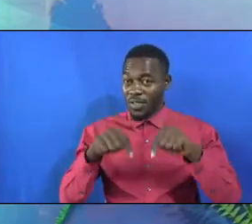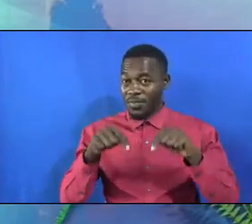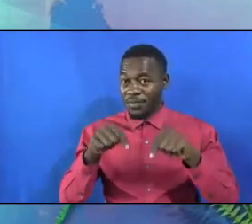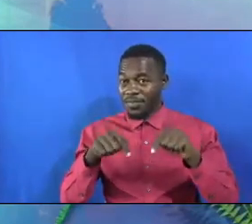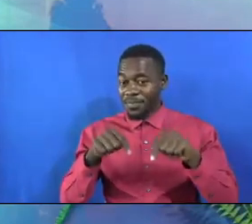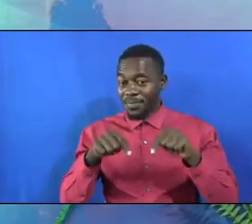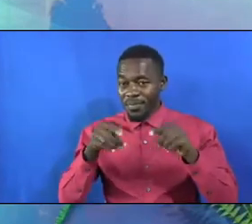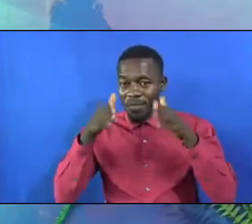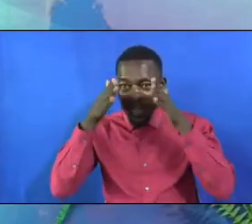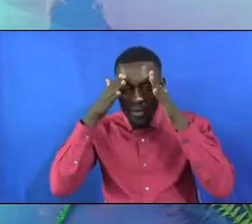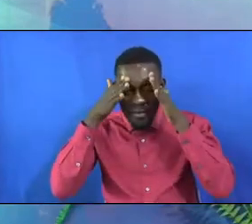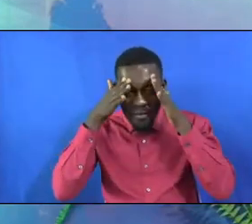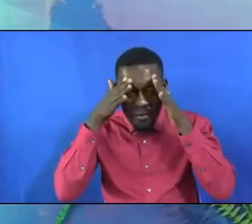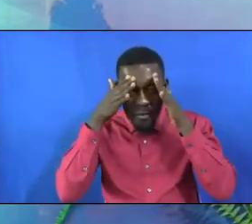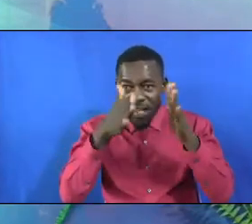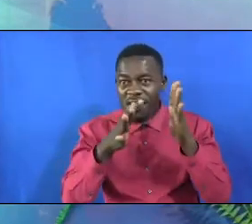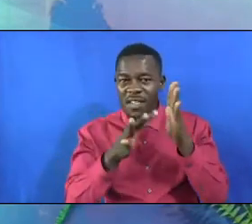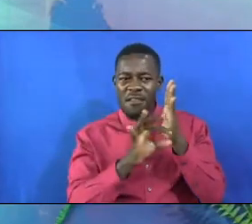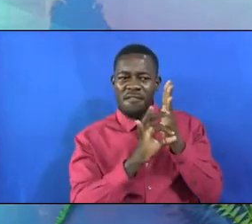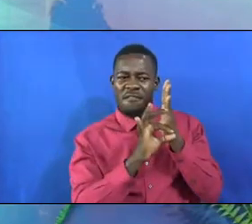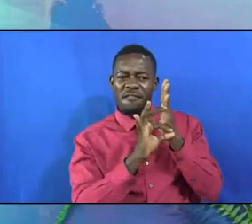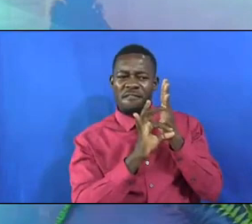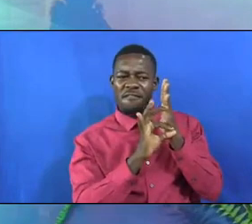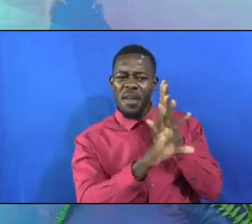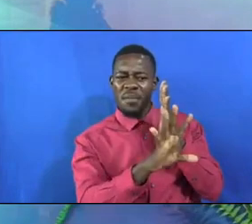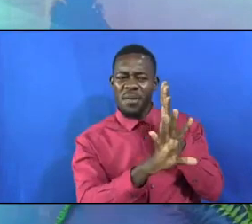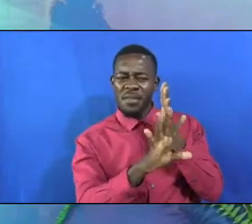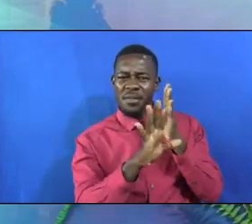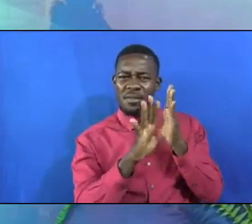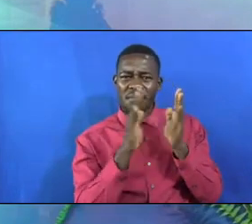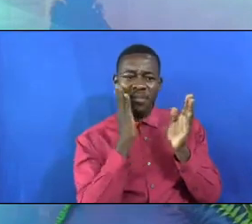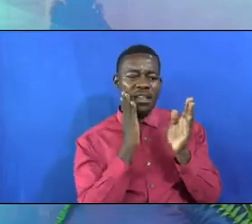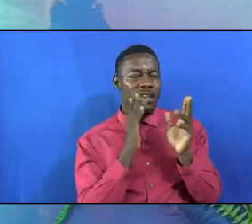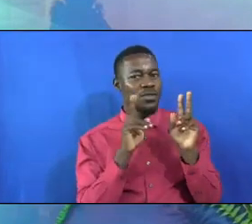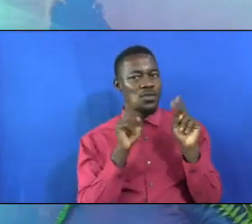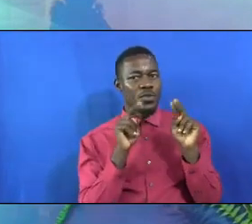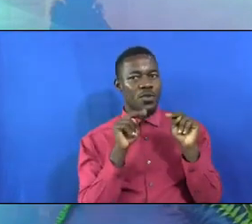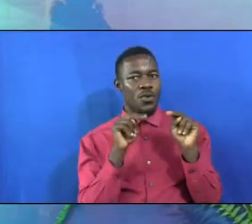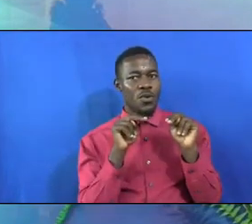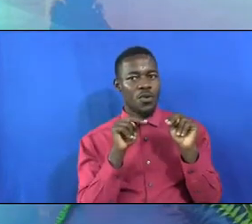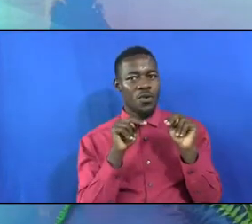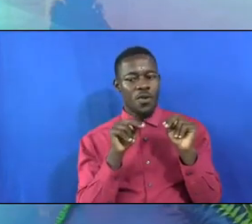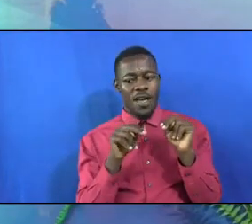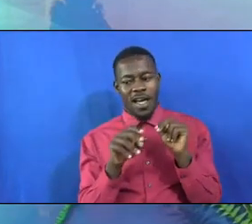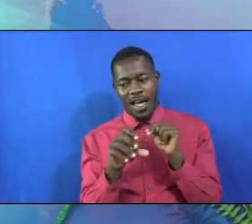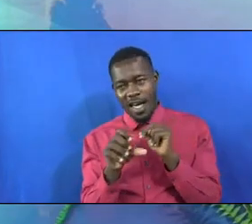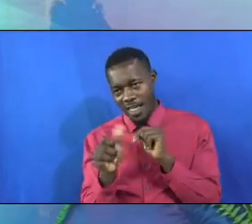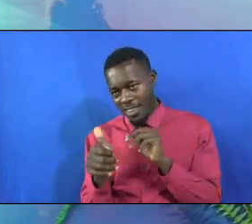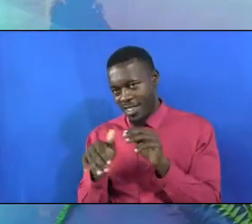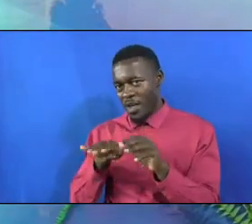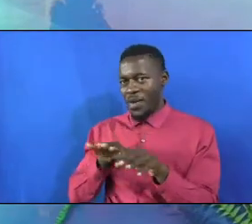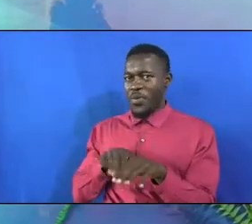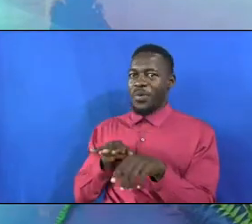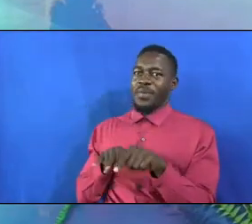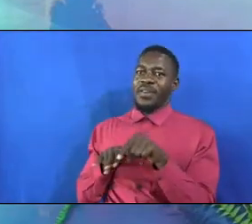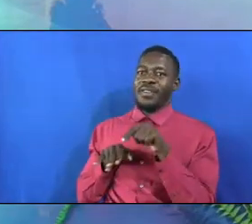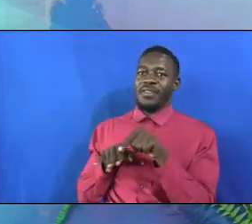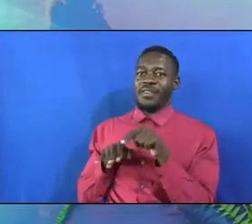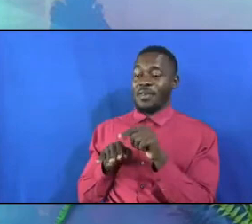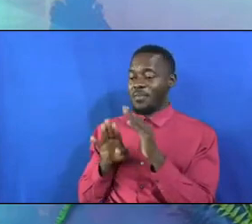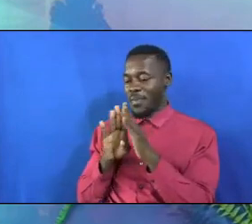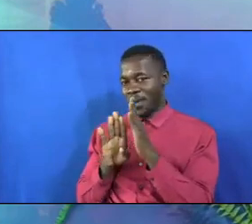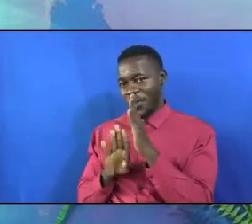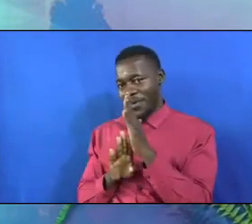not going to focus on the, you know, the well-known women, but the less mentioned and the less